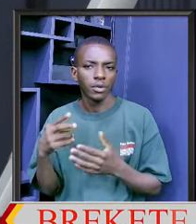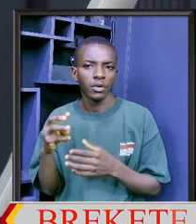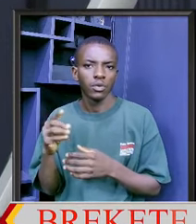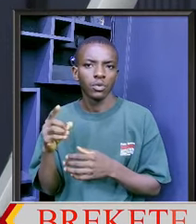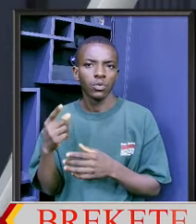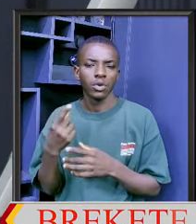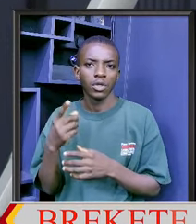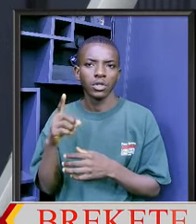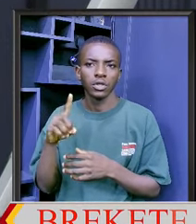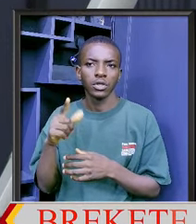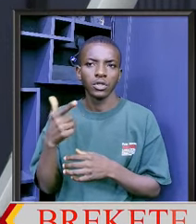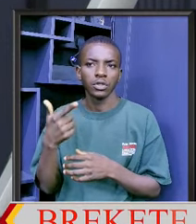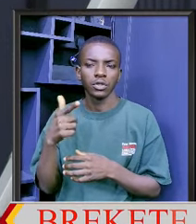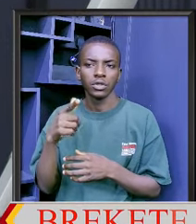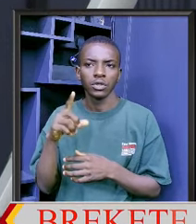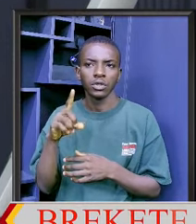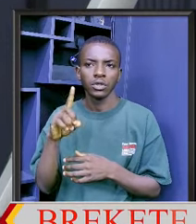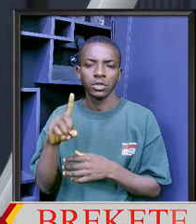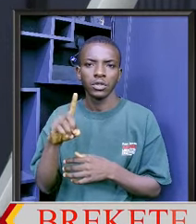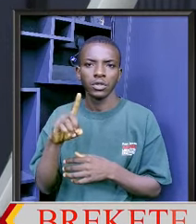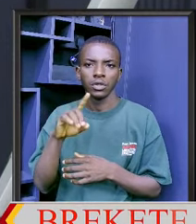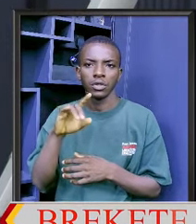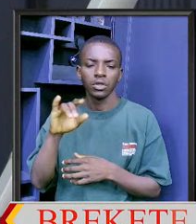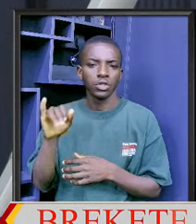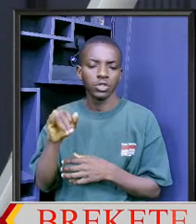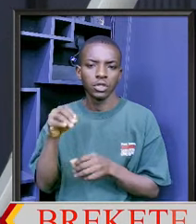One DJ for Kaduna where I don't know what I do.